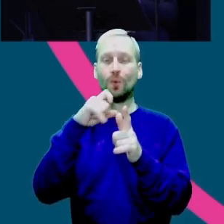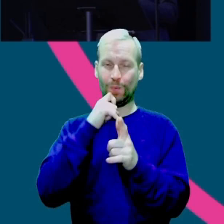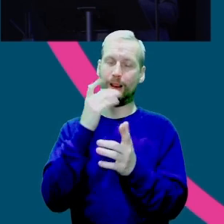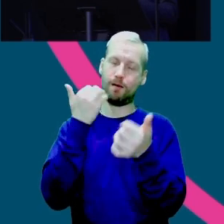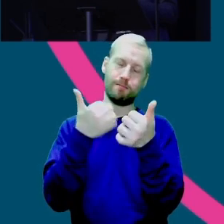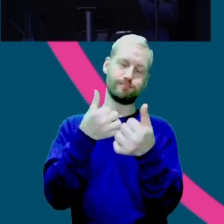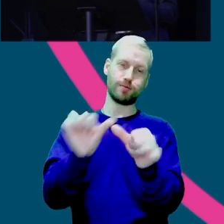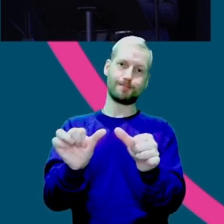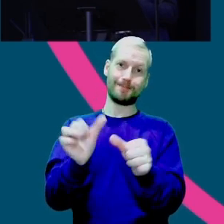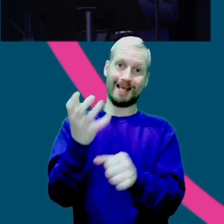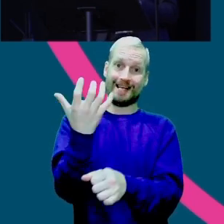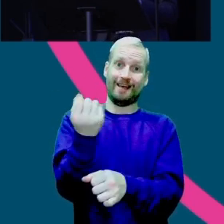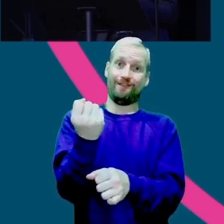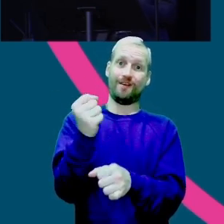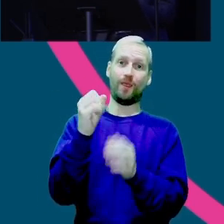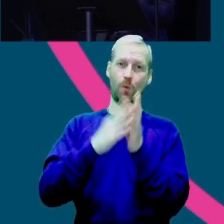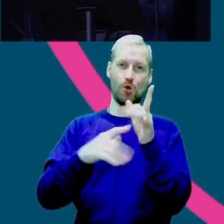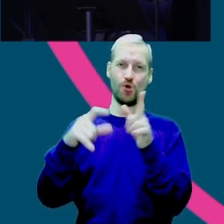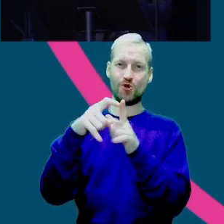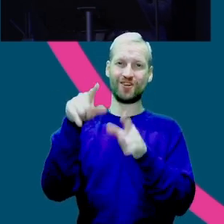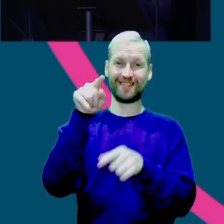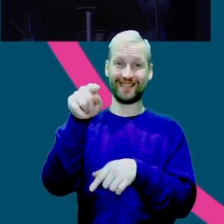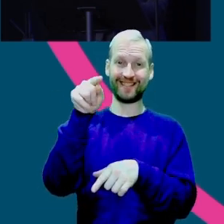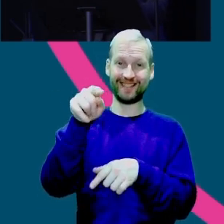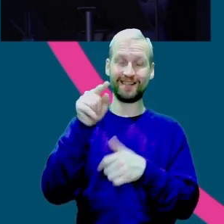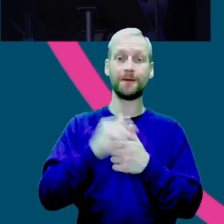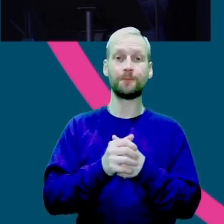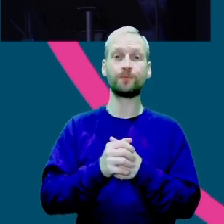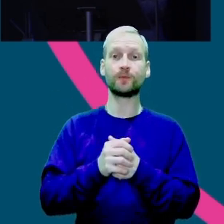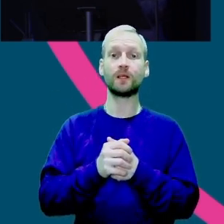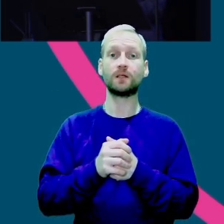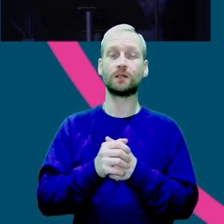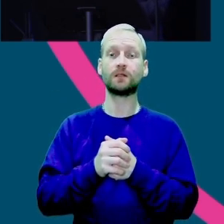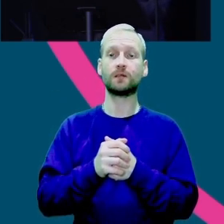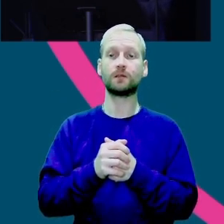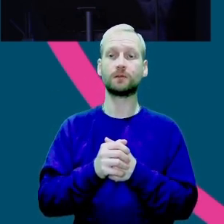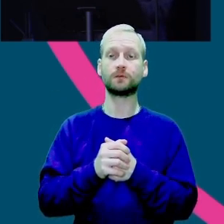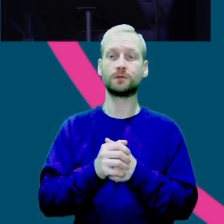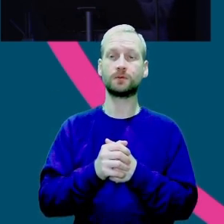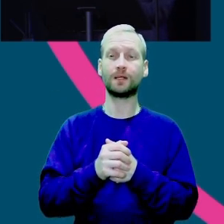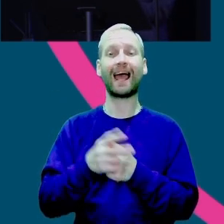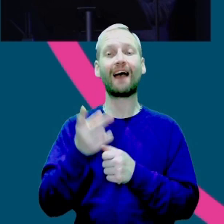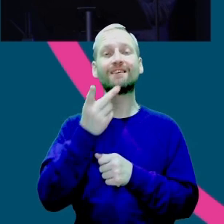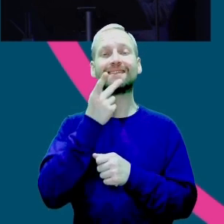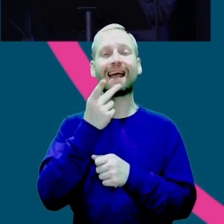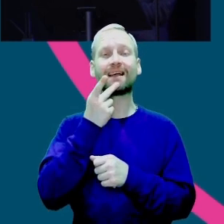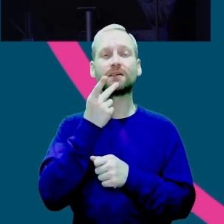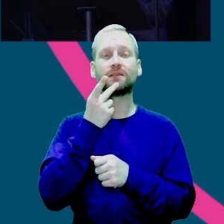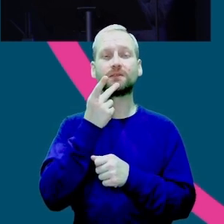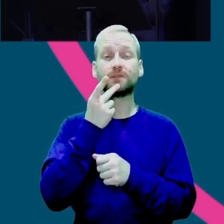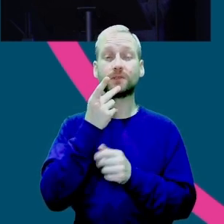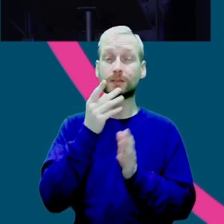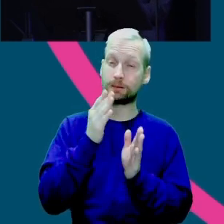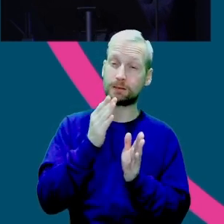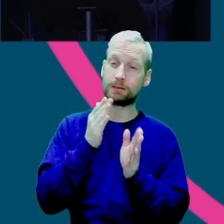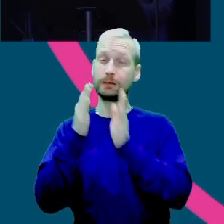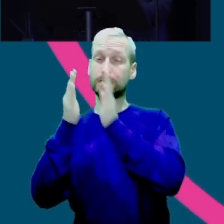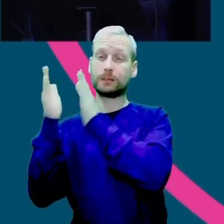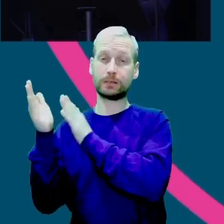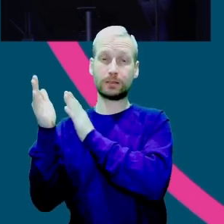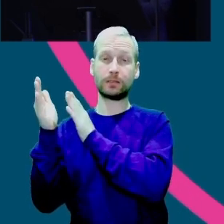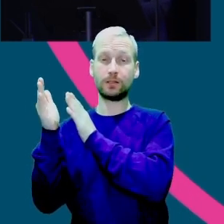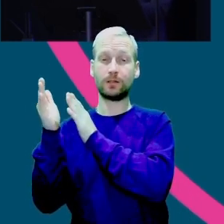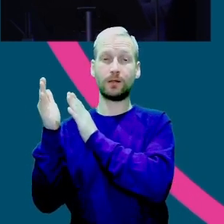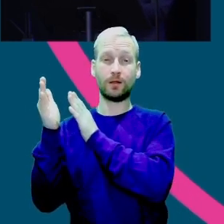enough to be able to put into this ward. So then you've got, if you're moving to the right, you've got the second block of 10 single rooms, and